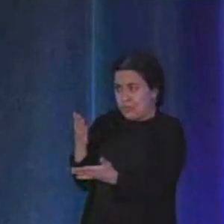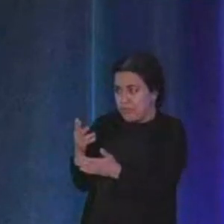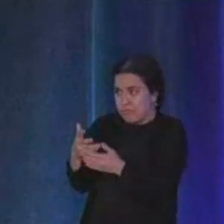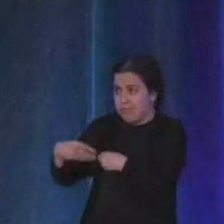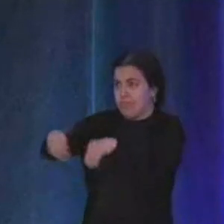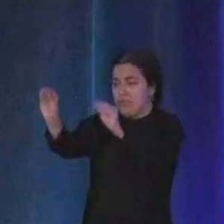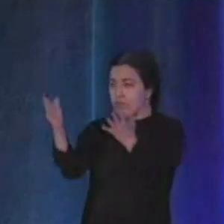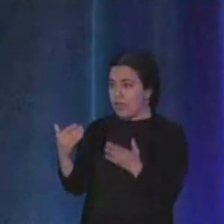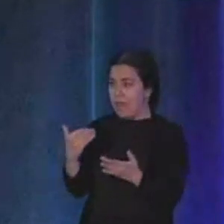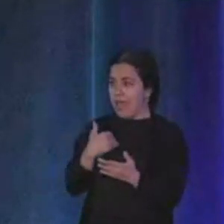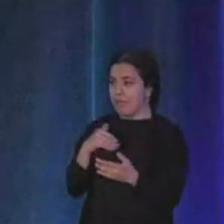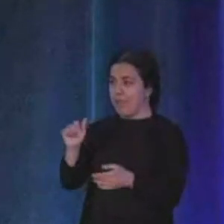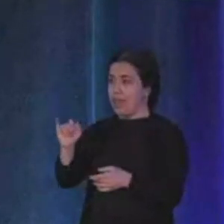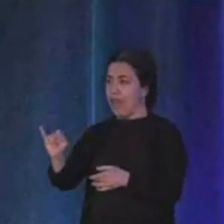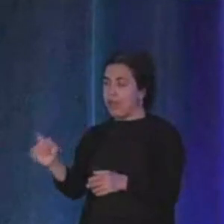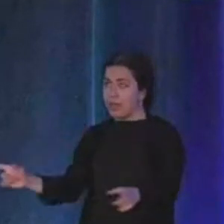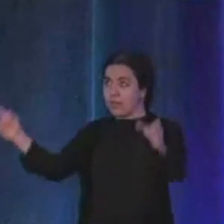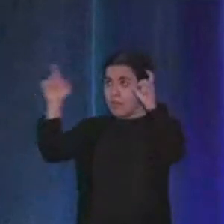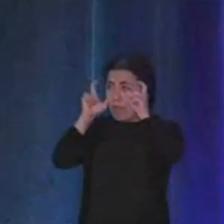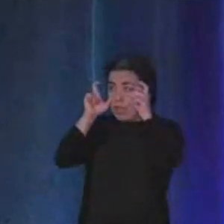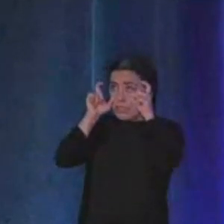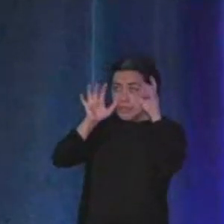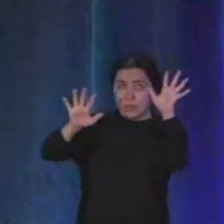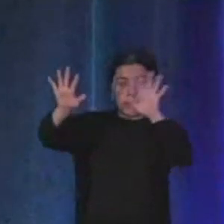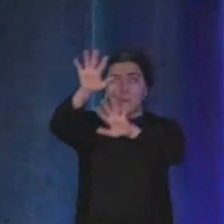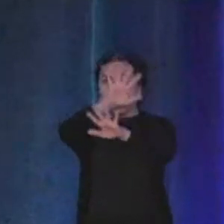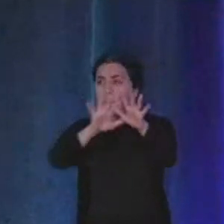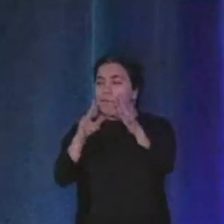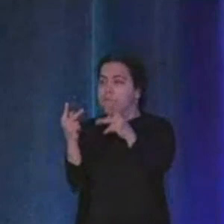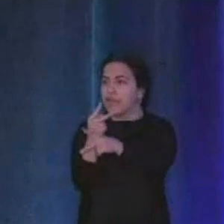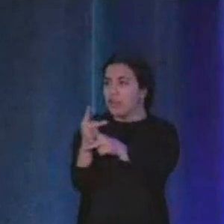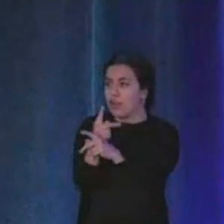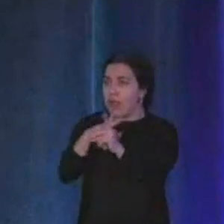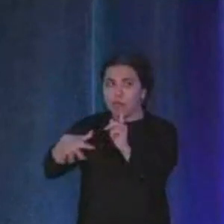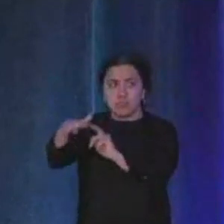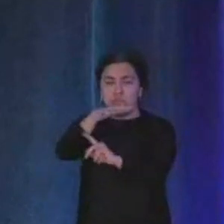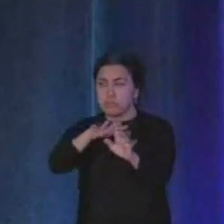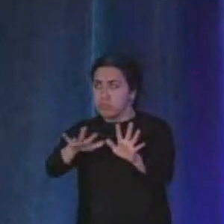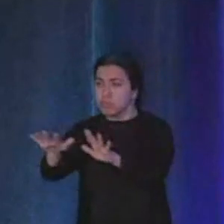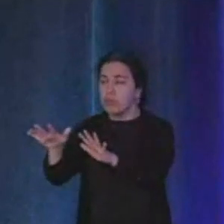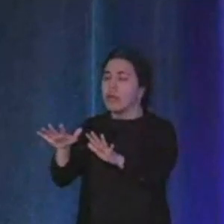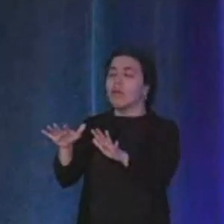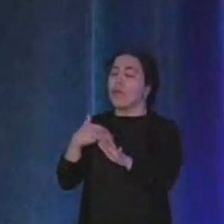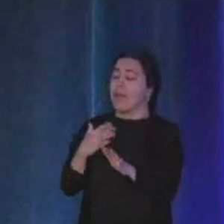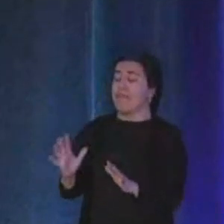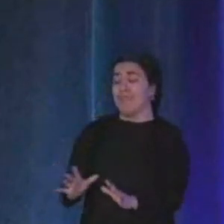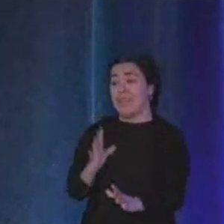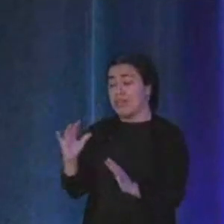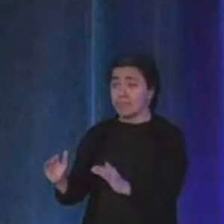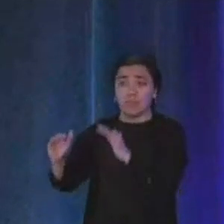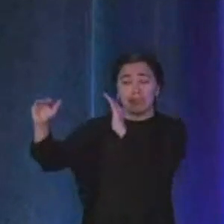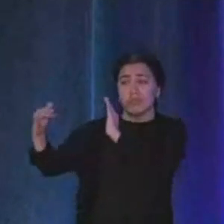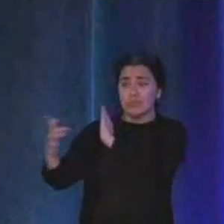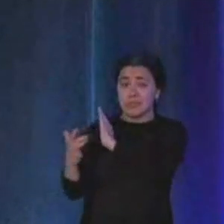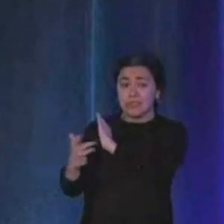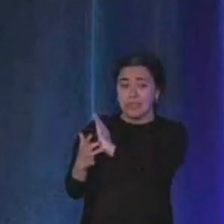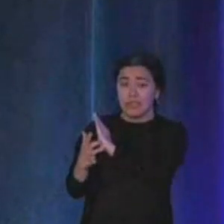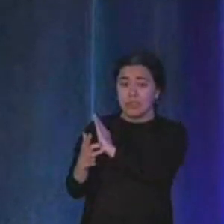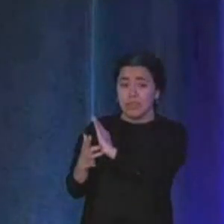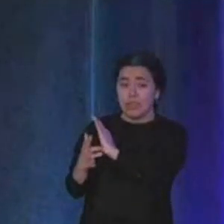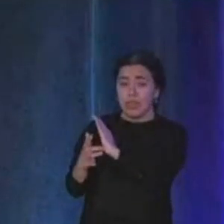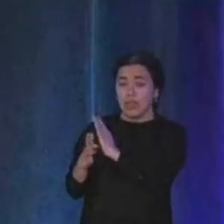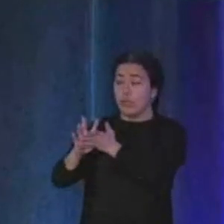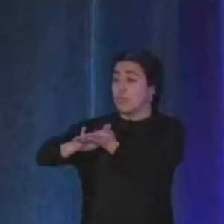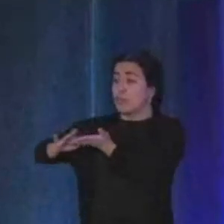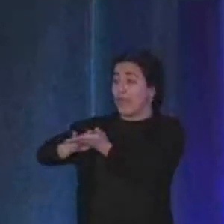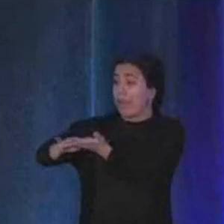reality. So you're gonna be able to put on glasses, you're gonna be able to figure out all kinds of stuff. We have really fancy refreshable braille displays that are